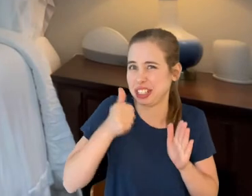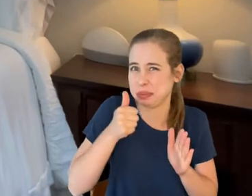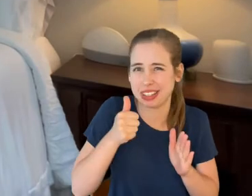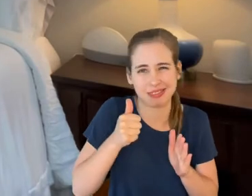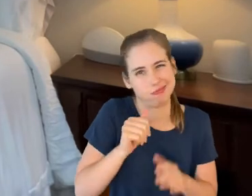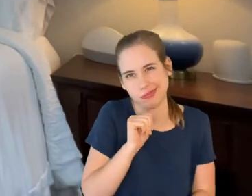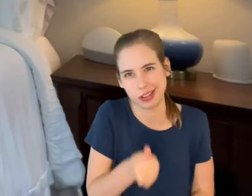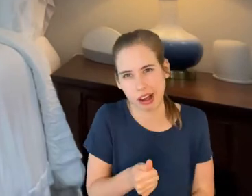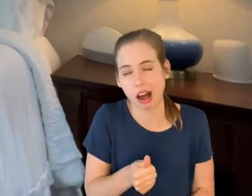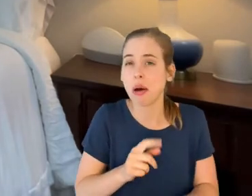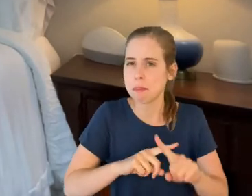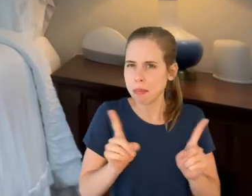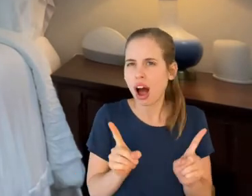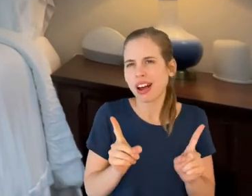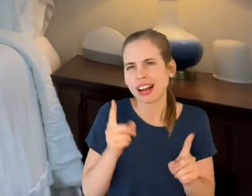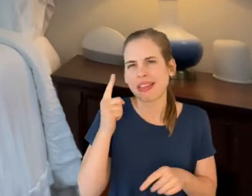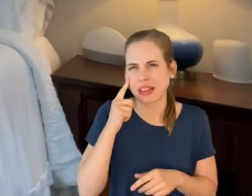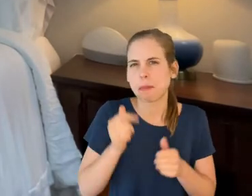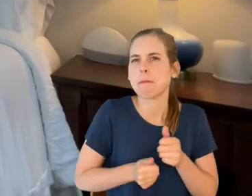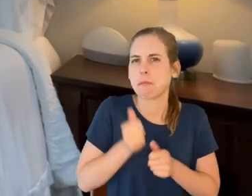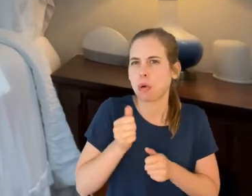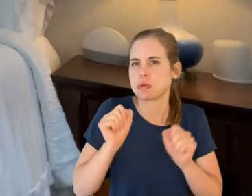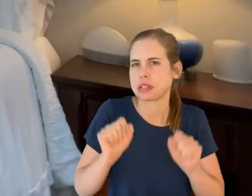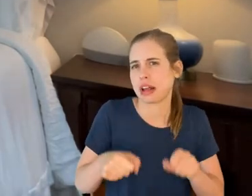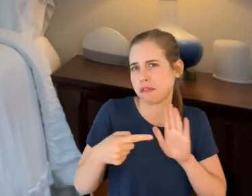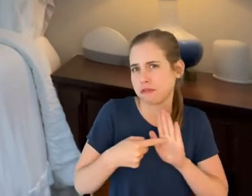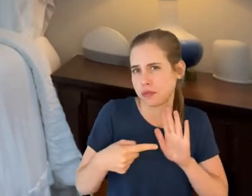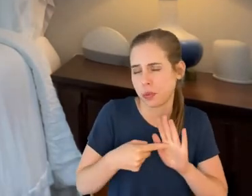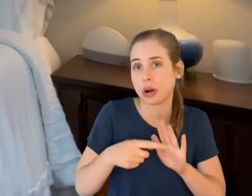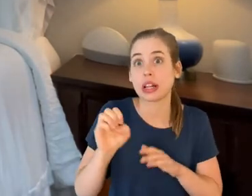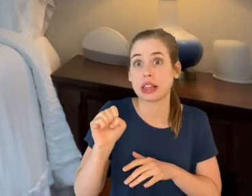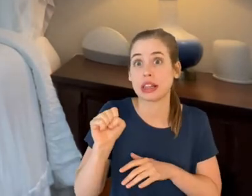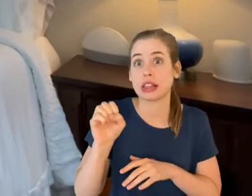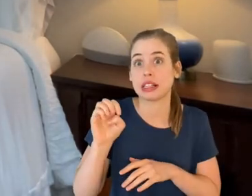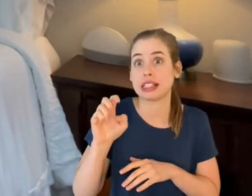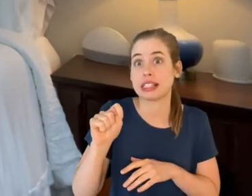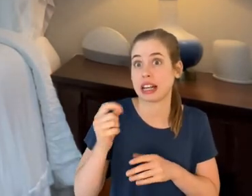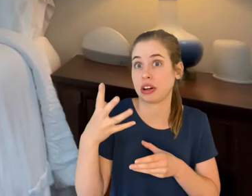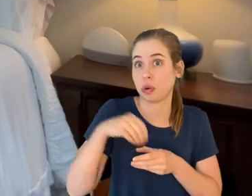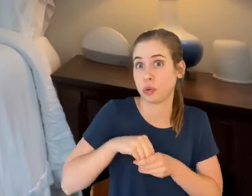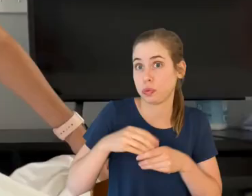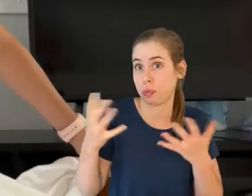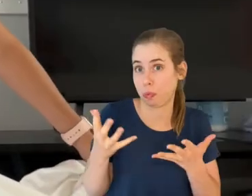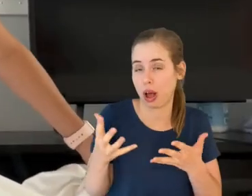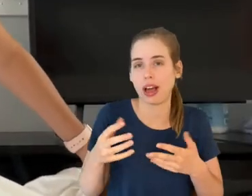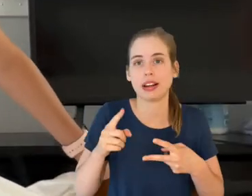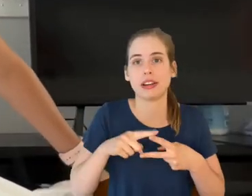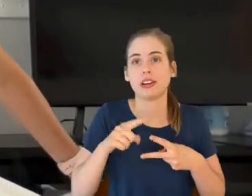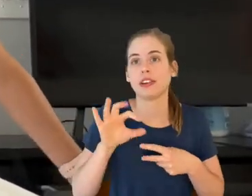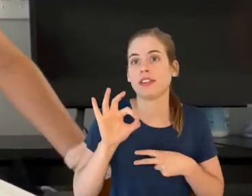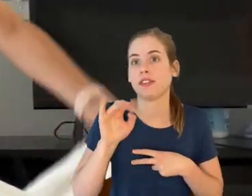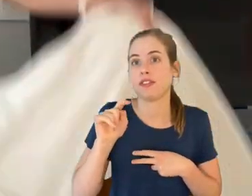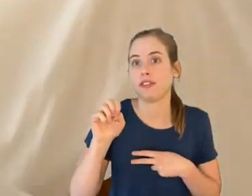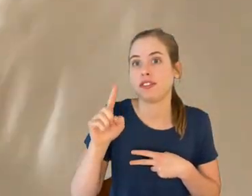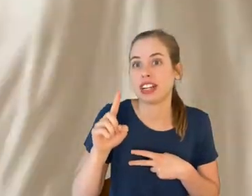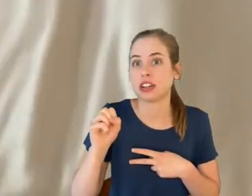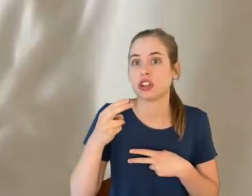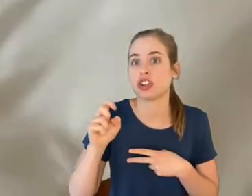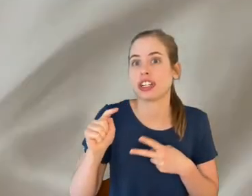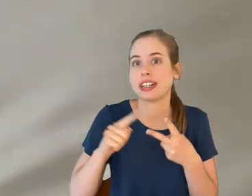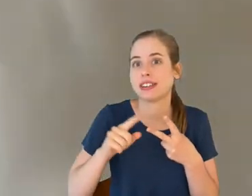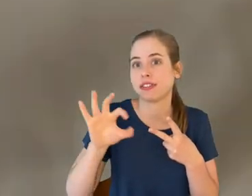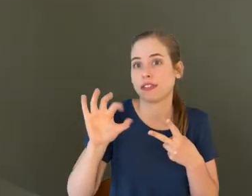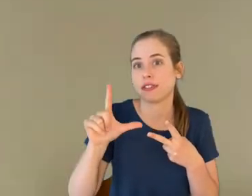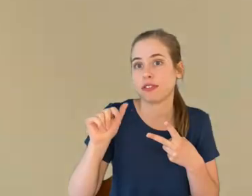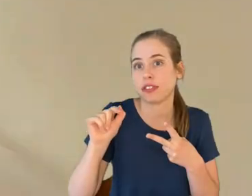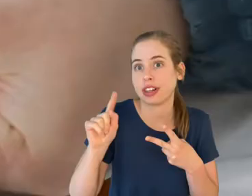they're affordable. So the set that comes with the fitted sheet, the flat sheet, and two